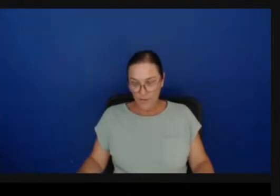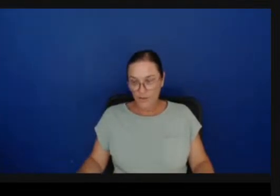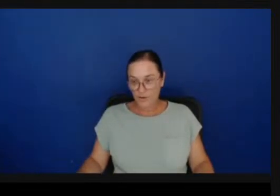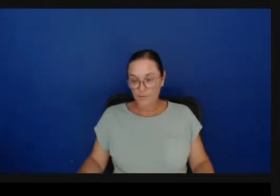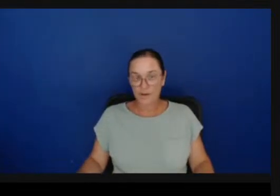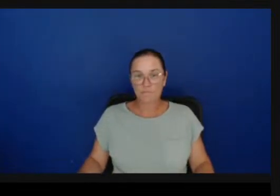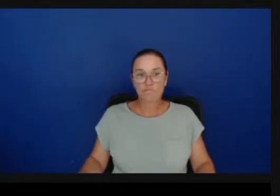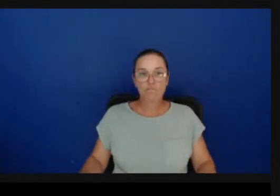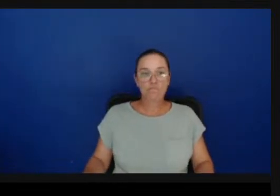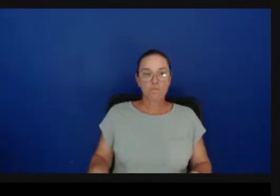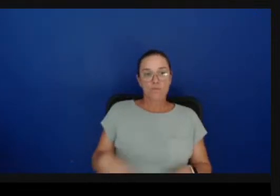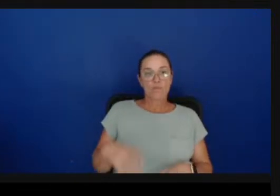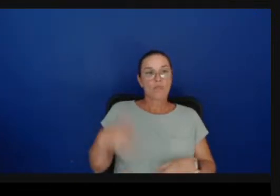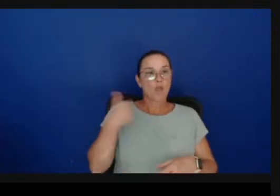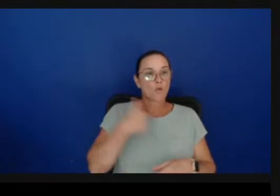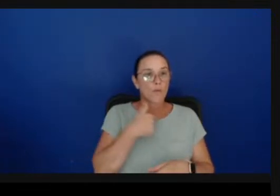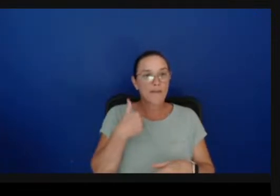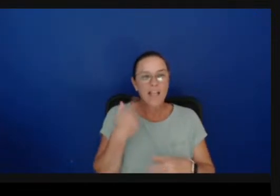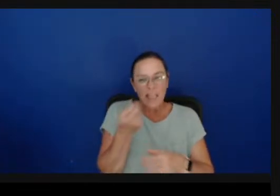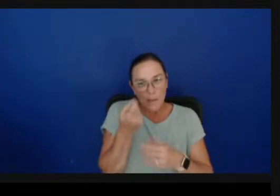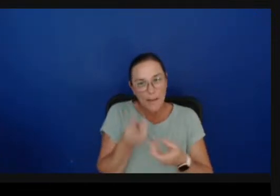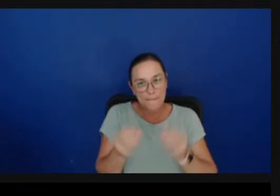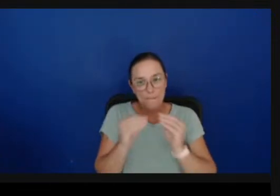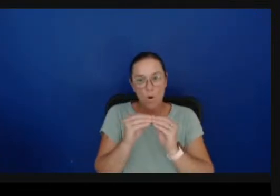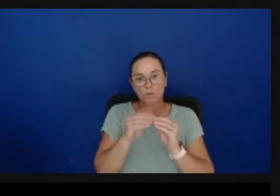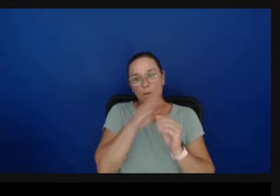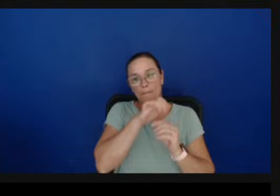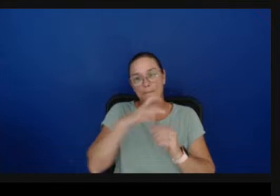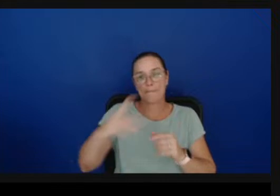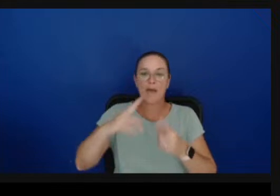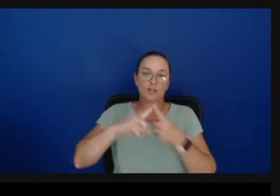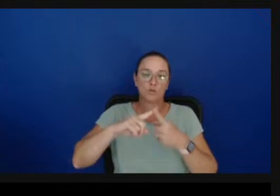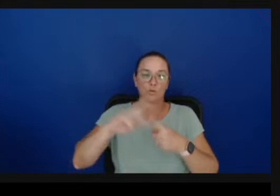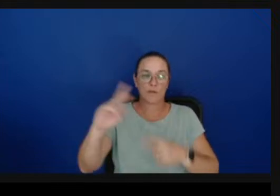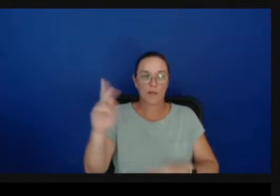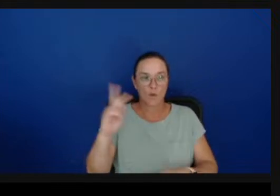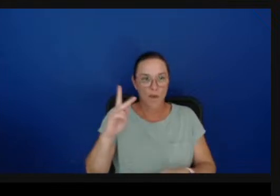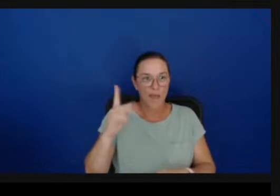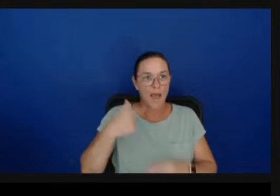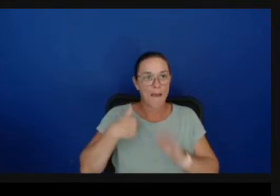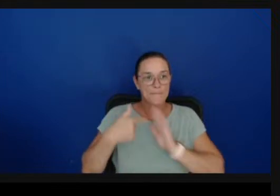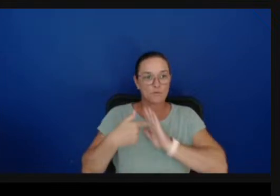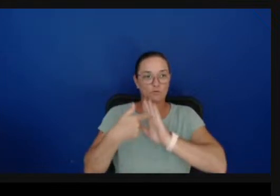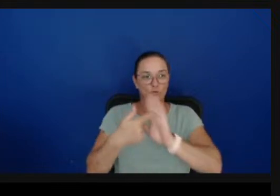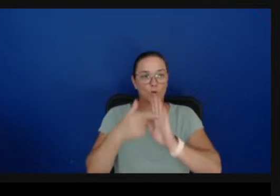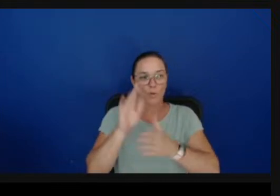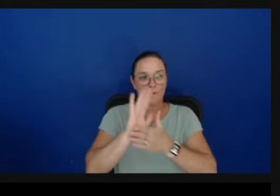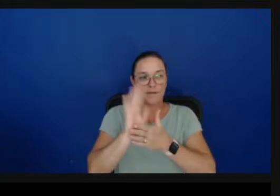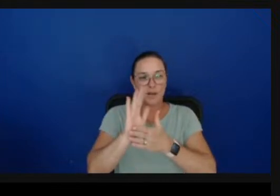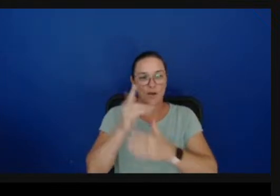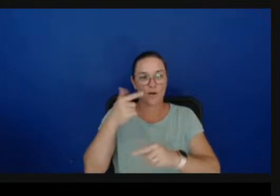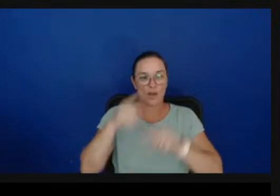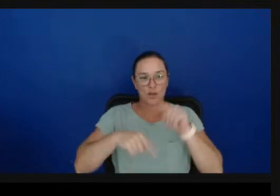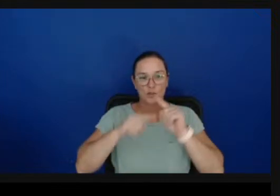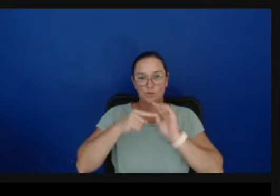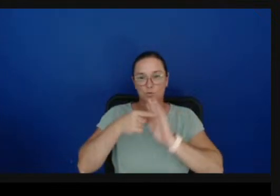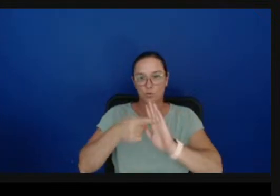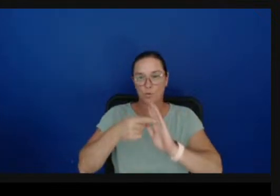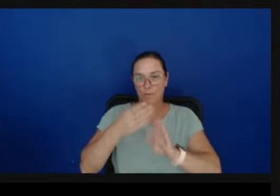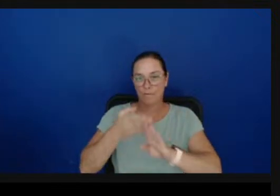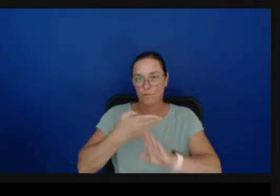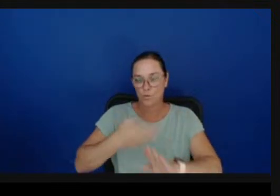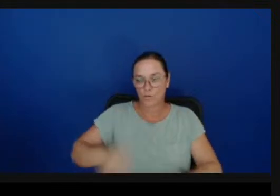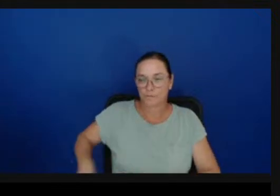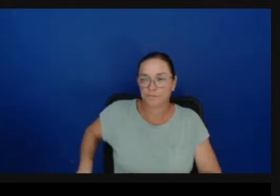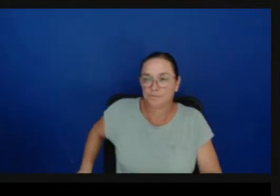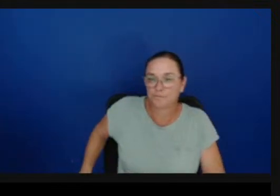But to start off, coming back to Kilauea, I will play you the video that I couldn't get loaded before.